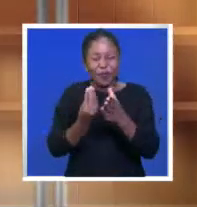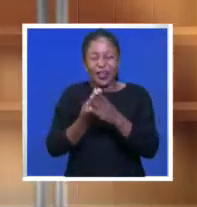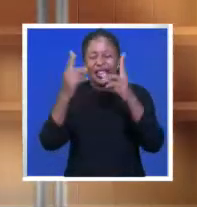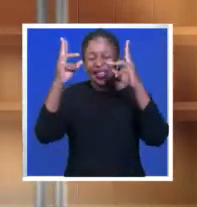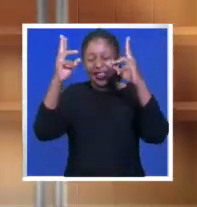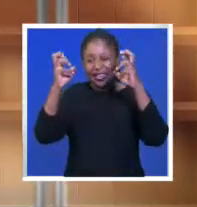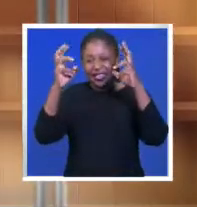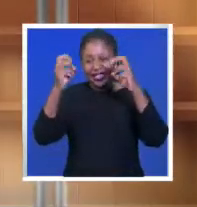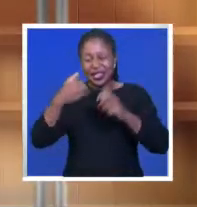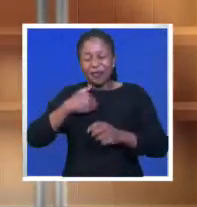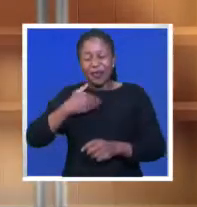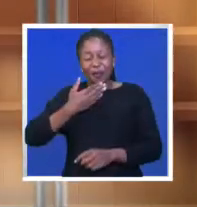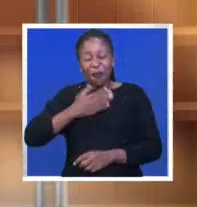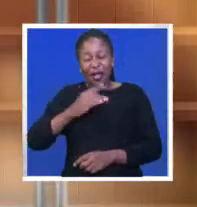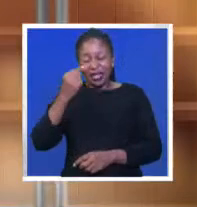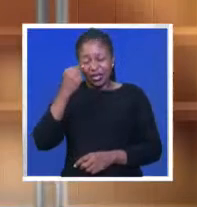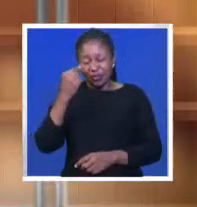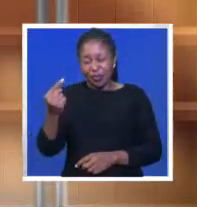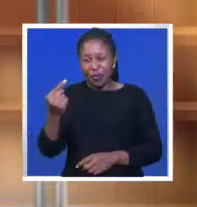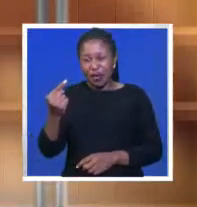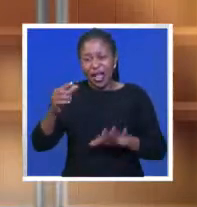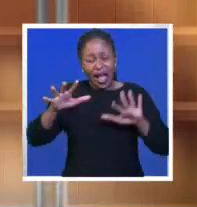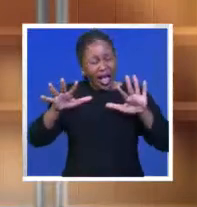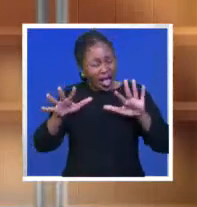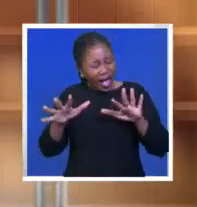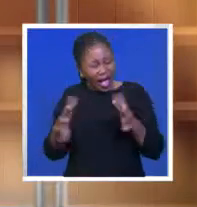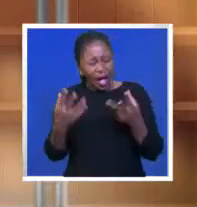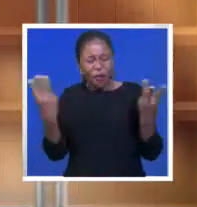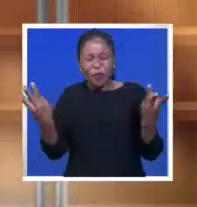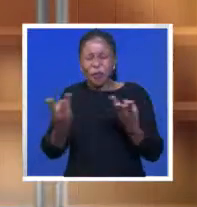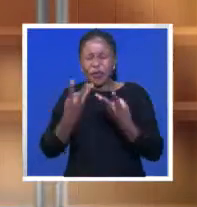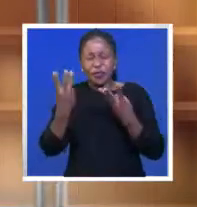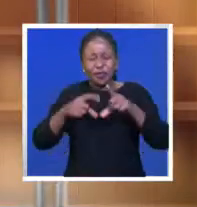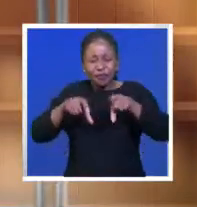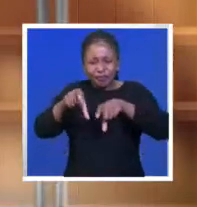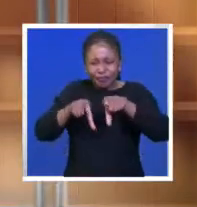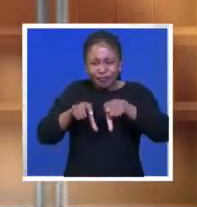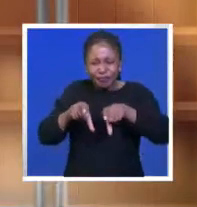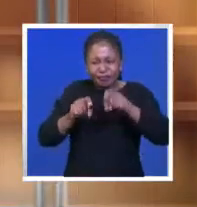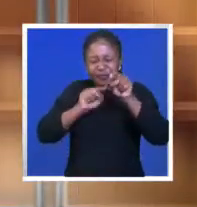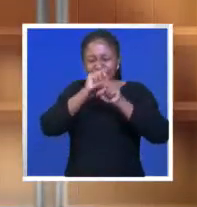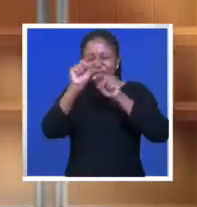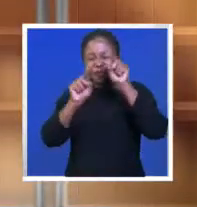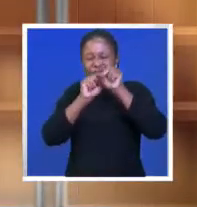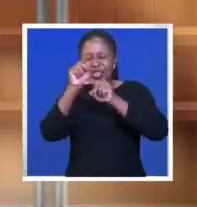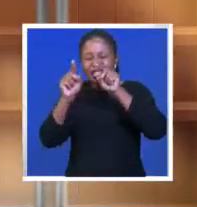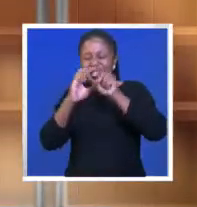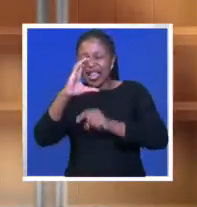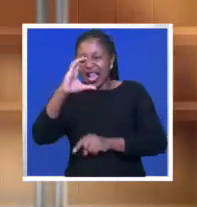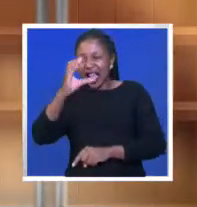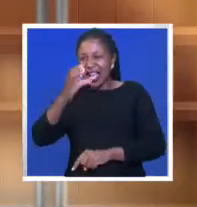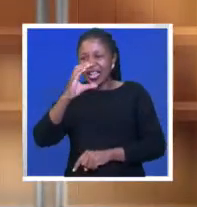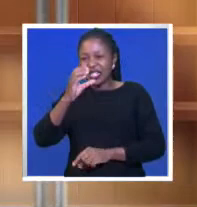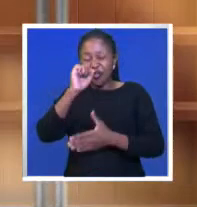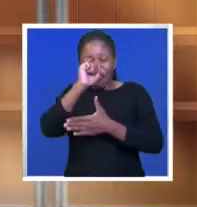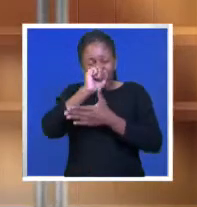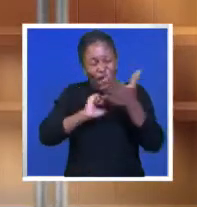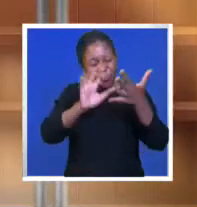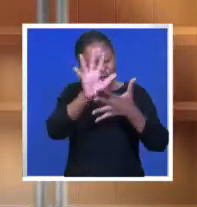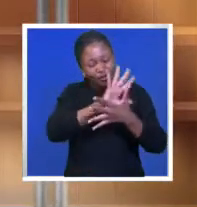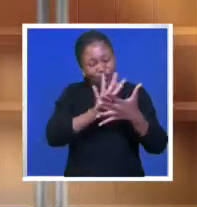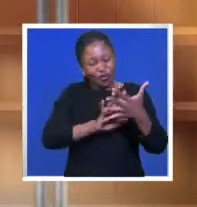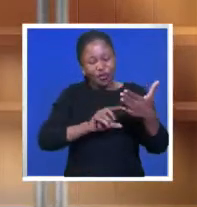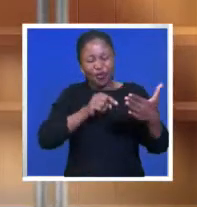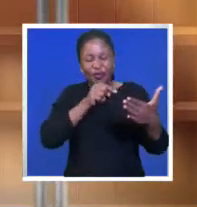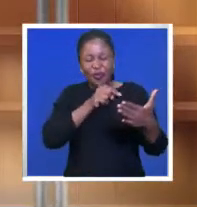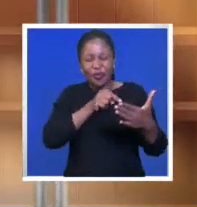how examiners now ask questions, especially based on comprehensions. Thank you very much, my dear